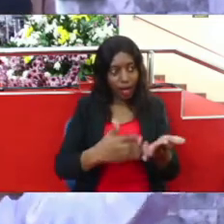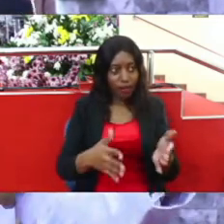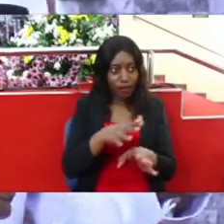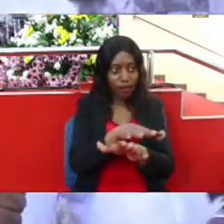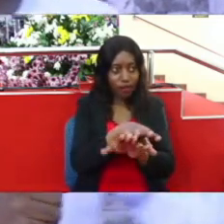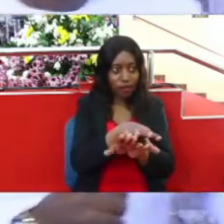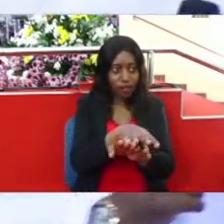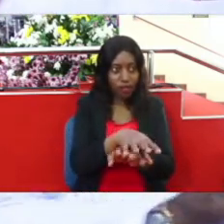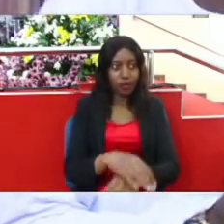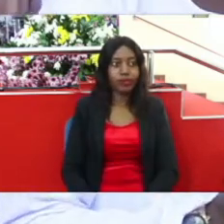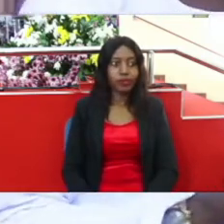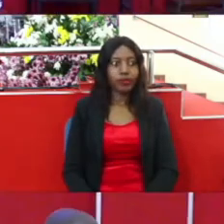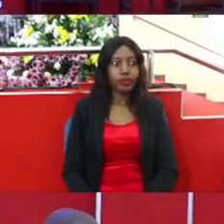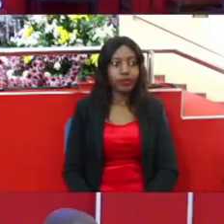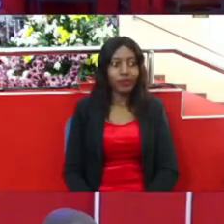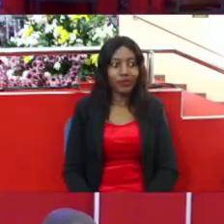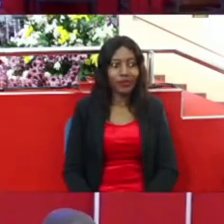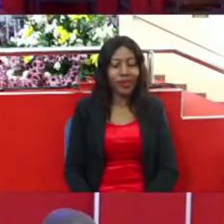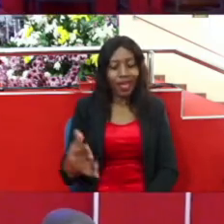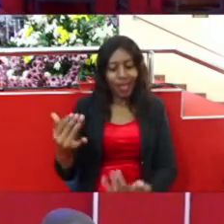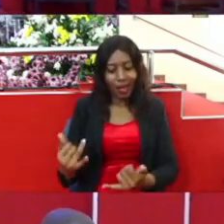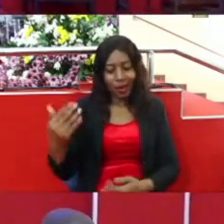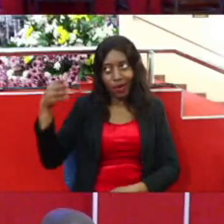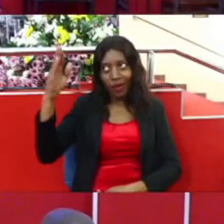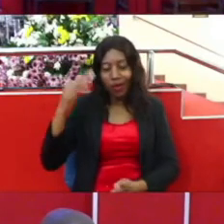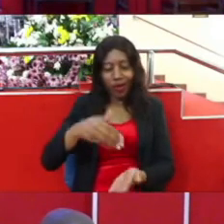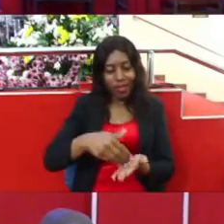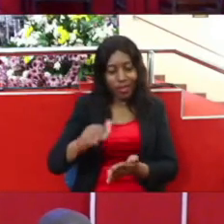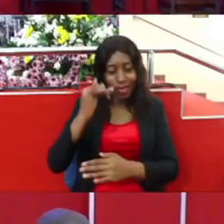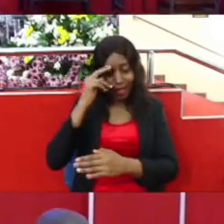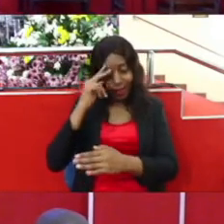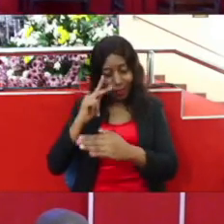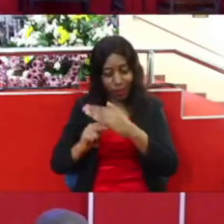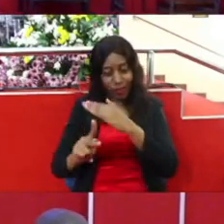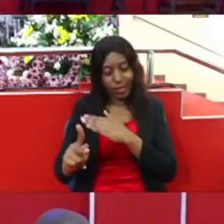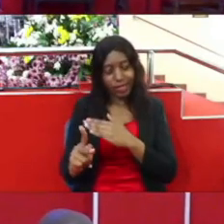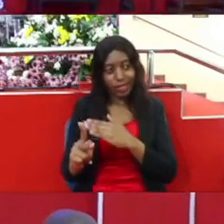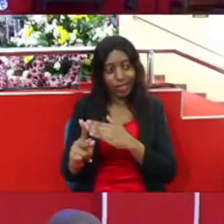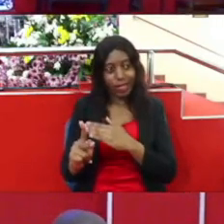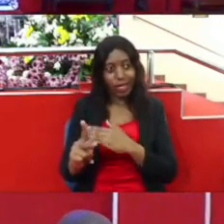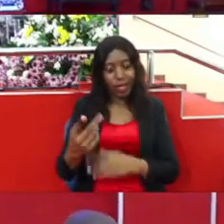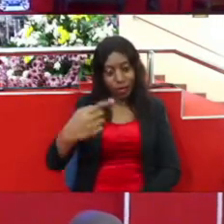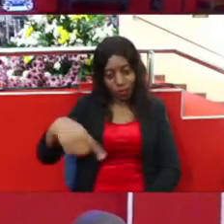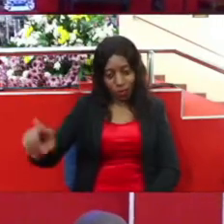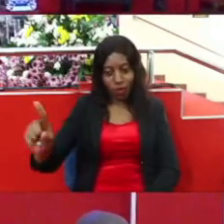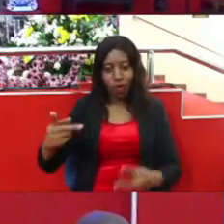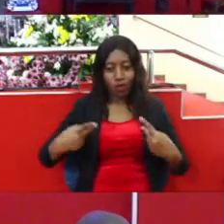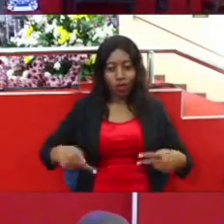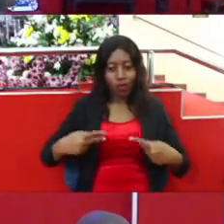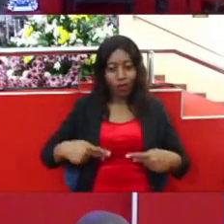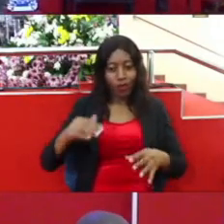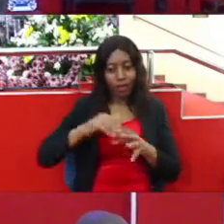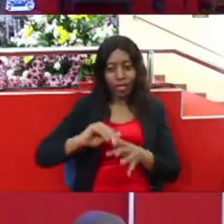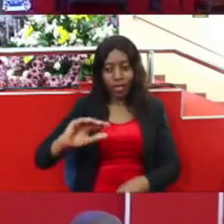Now God sends his prophet, Mungu anamtuma nabii wake, to go to the people of Nineveh. Kwenda kwa watu